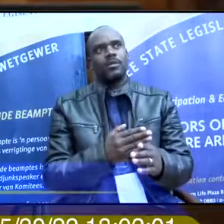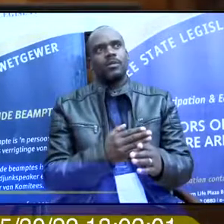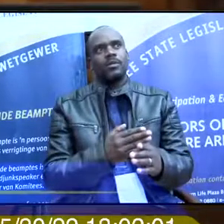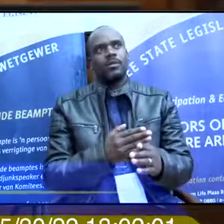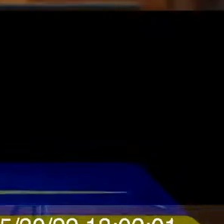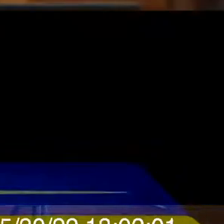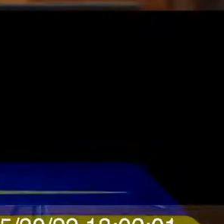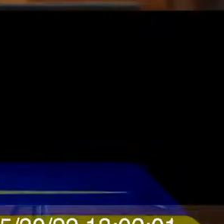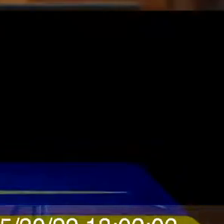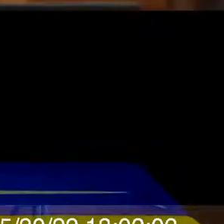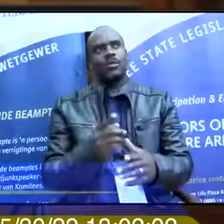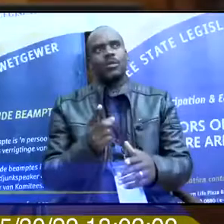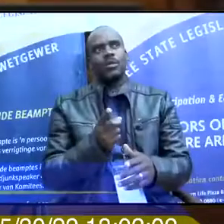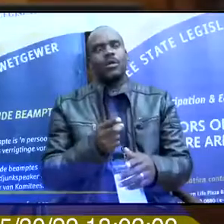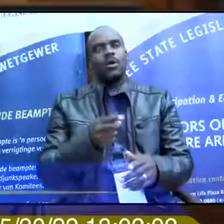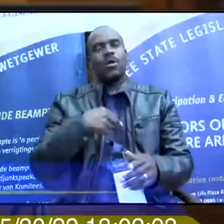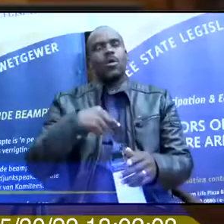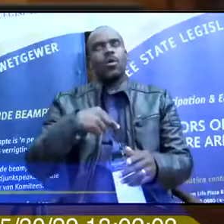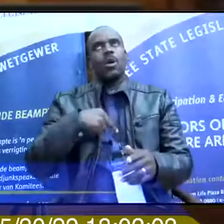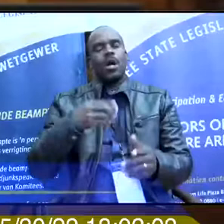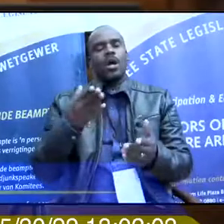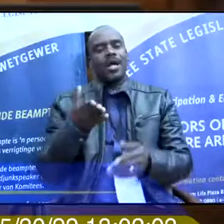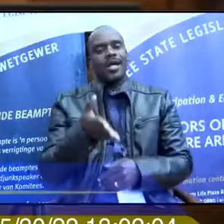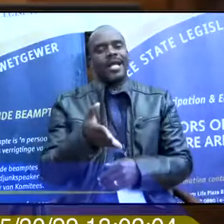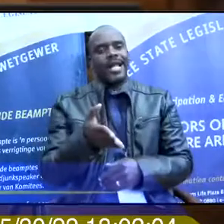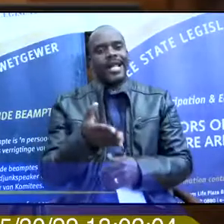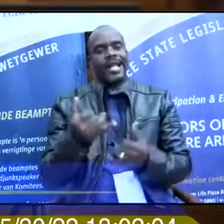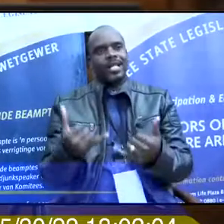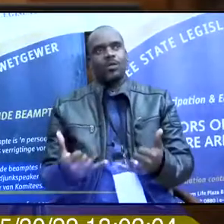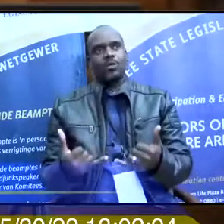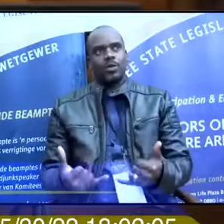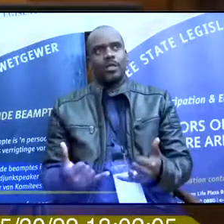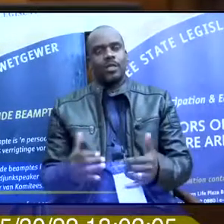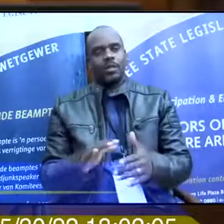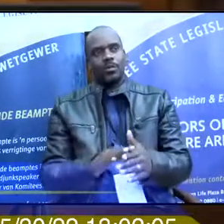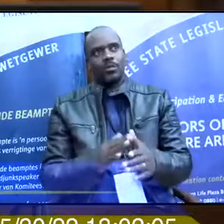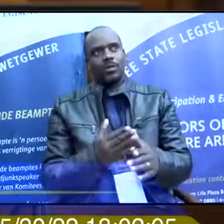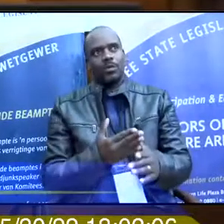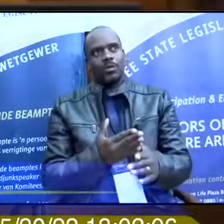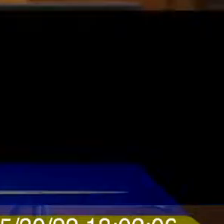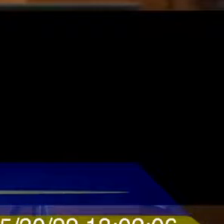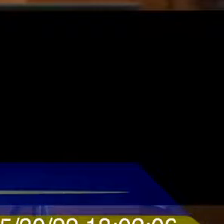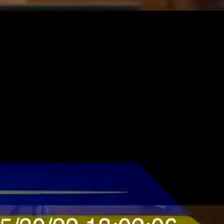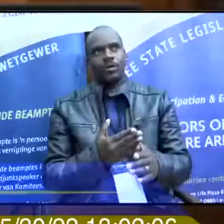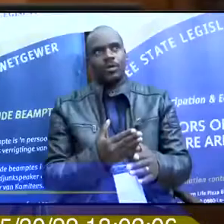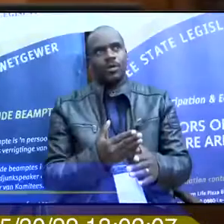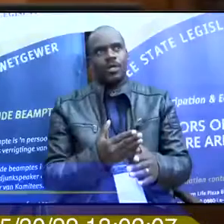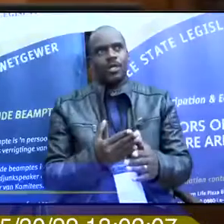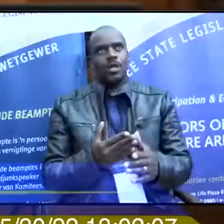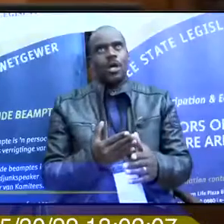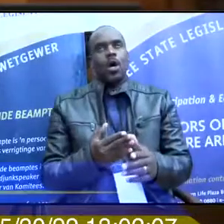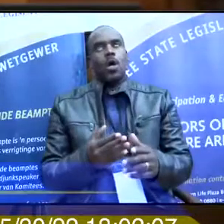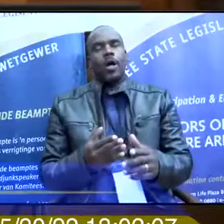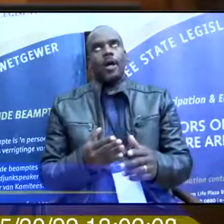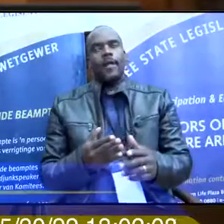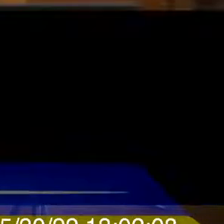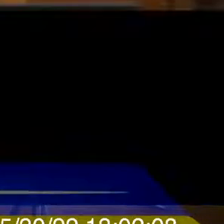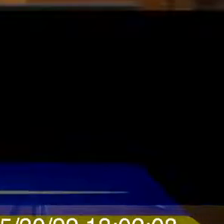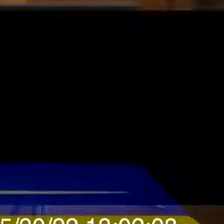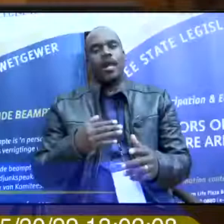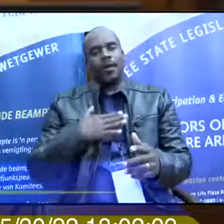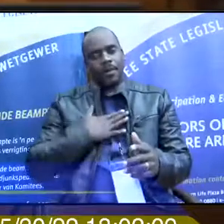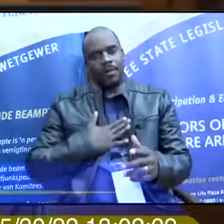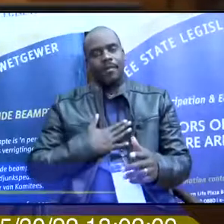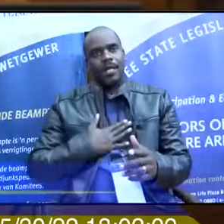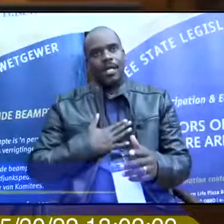we we are here today honorable nbc talking about how to boost the economy and you need